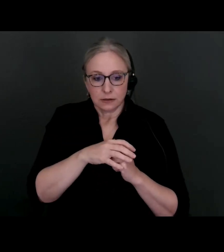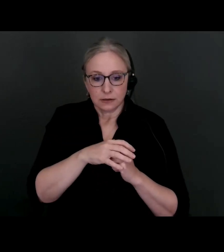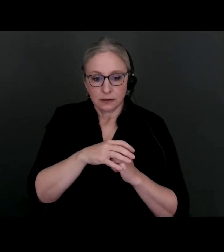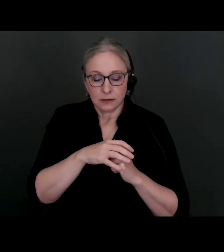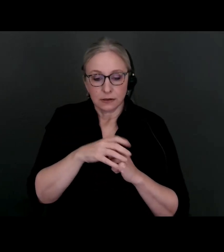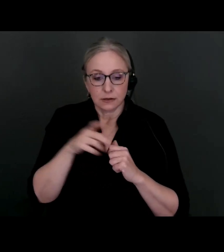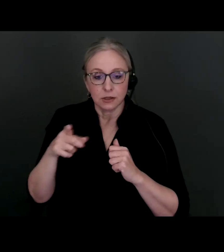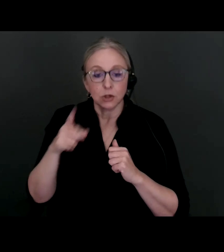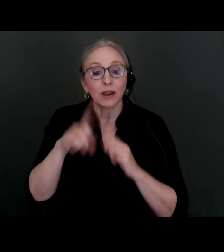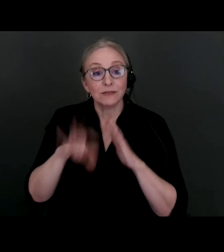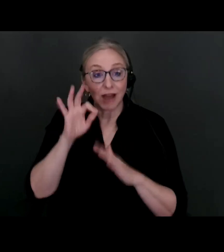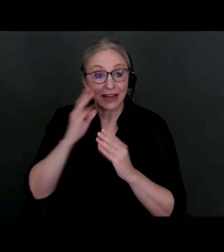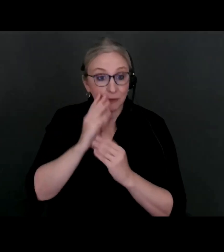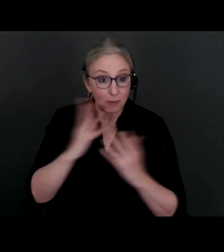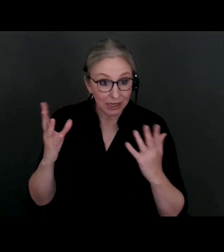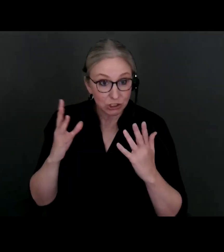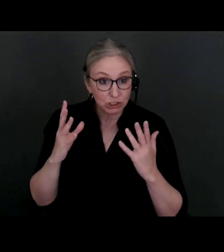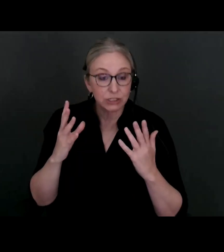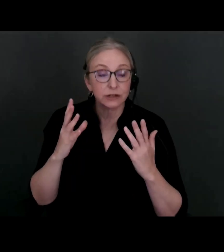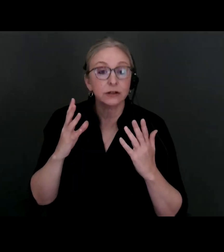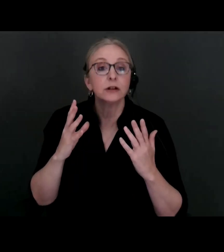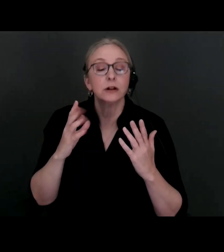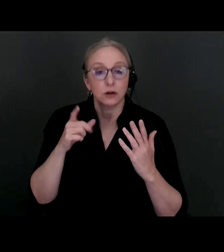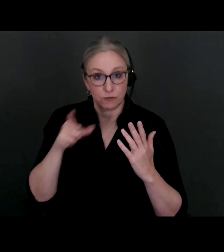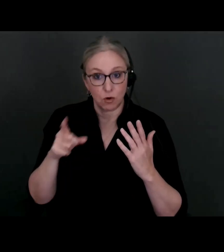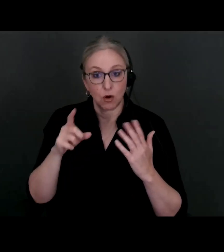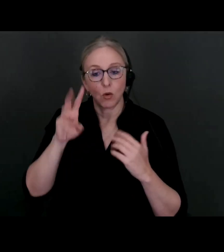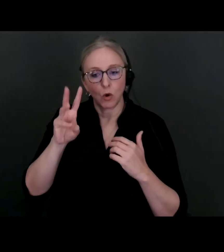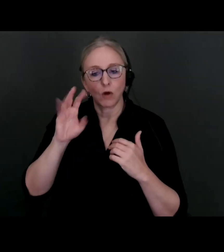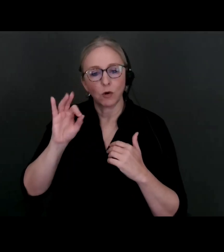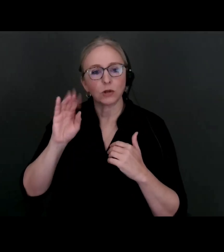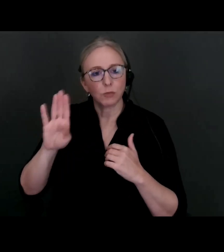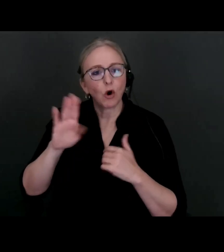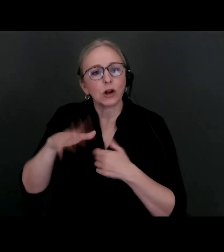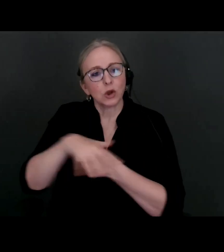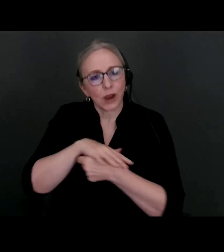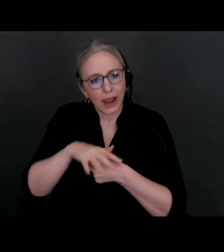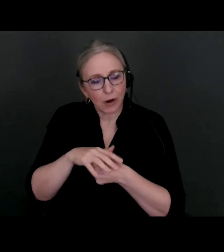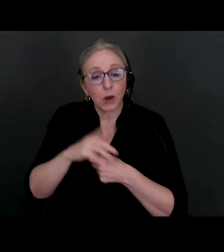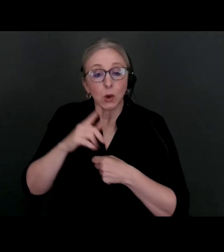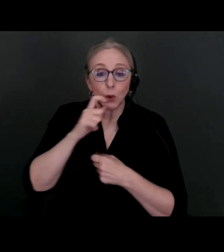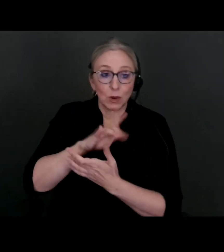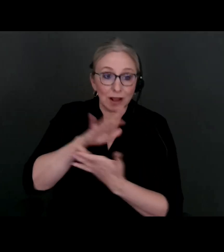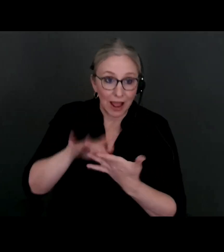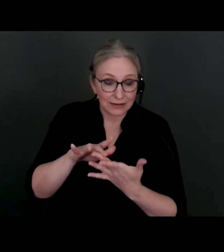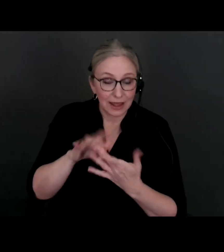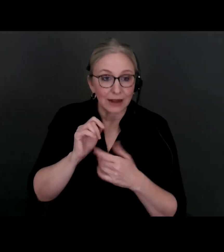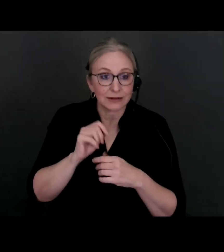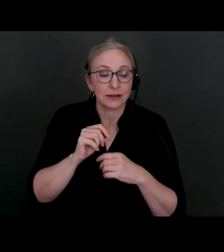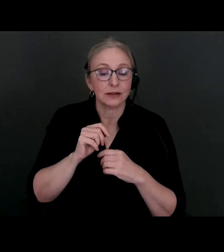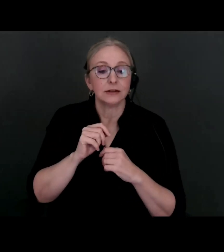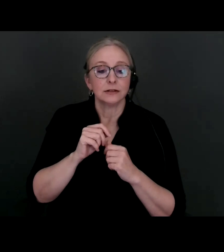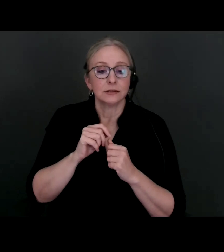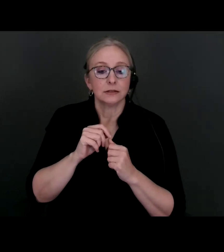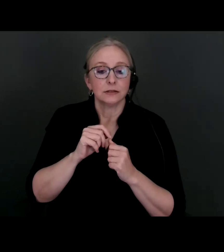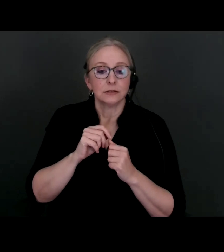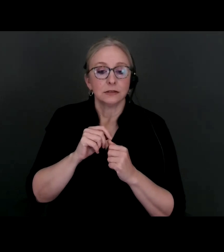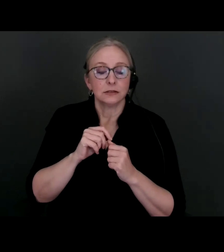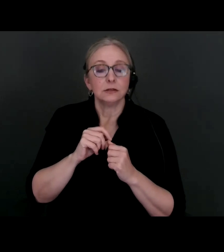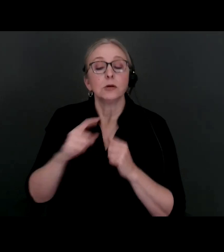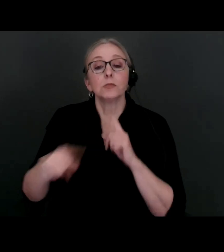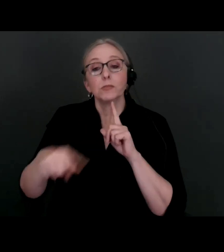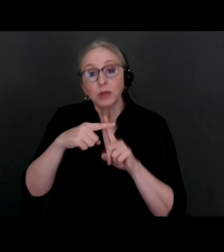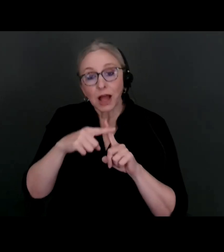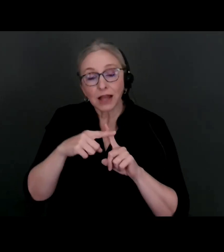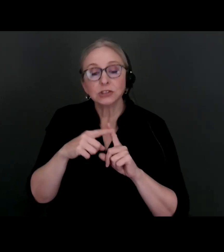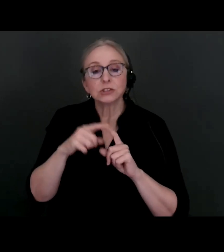Where you can find information about the workforce board in your area and who to contact. in addition to Jen